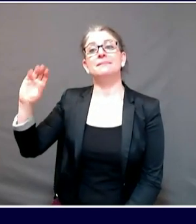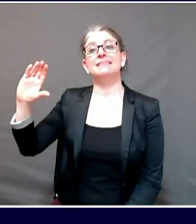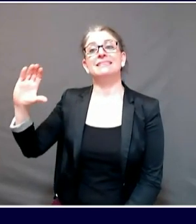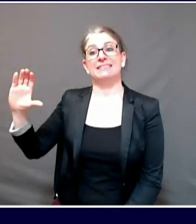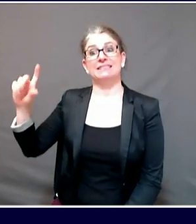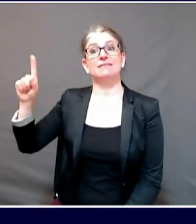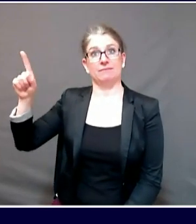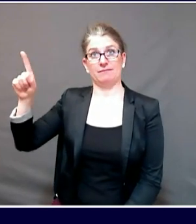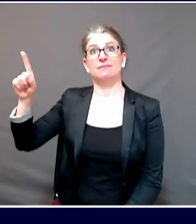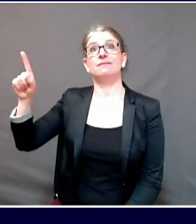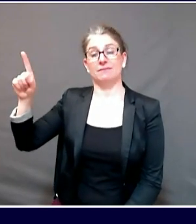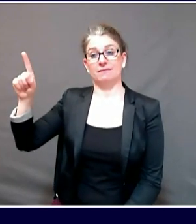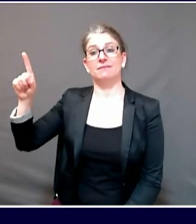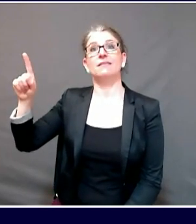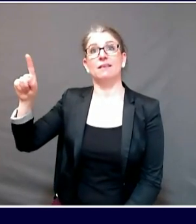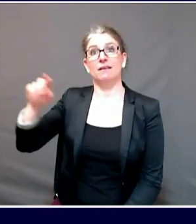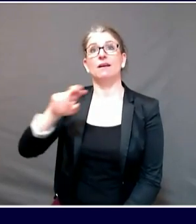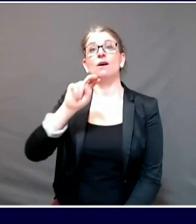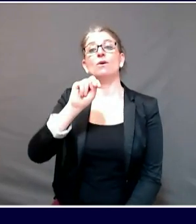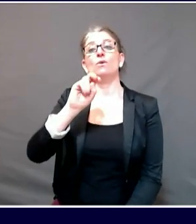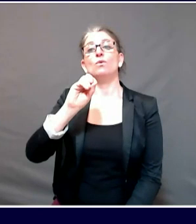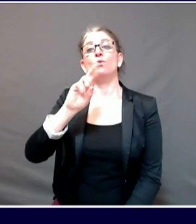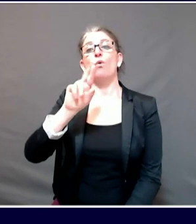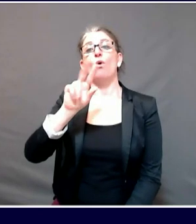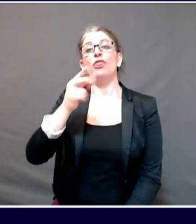rolling it out. Thank you. Mm-hmm.